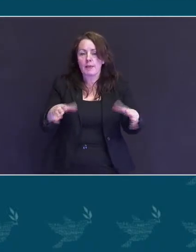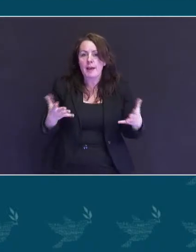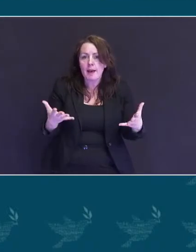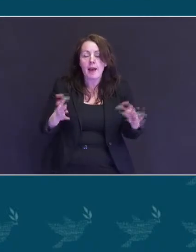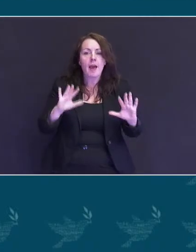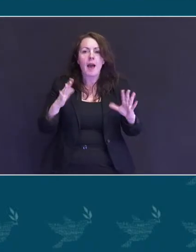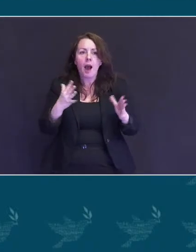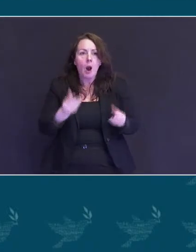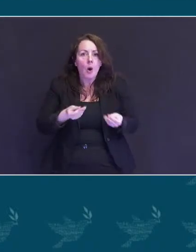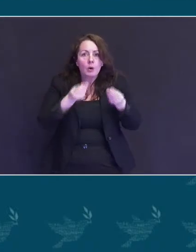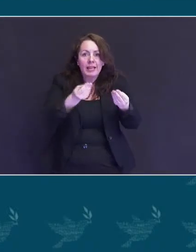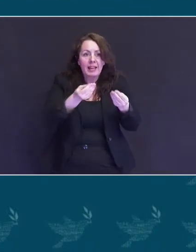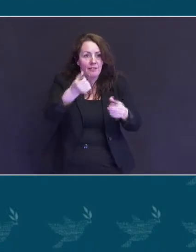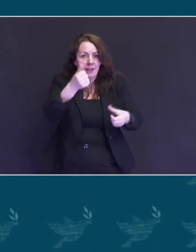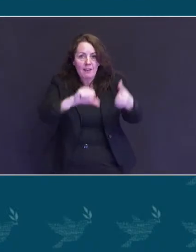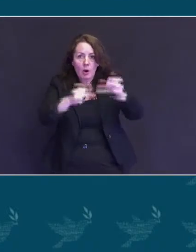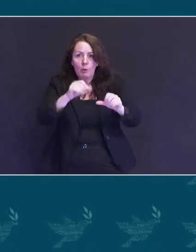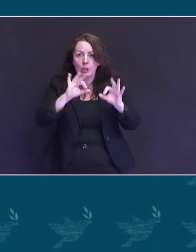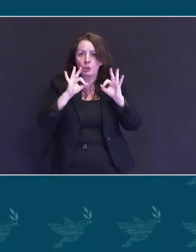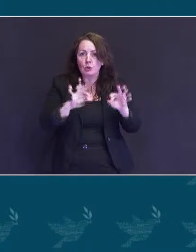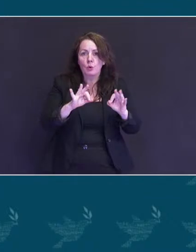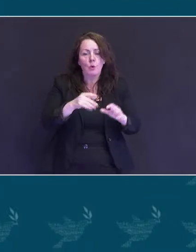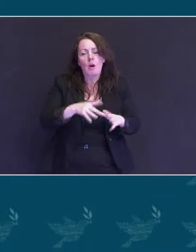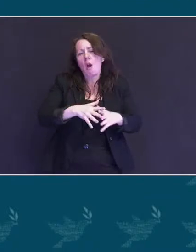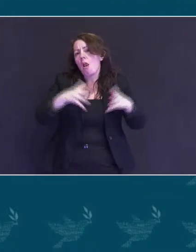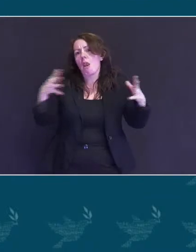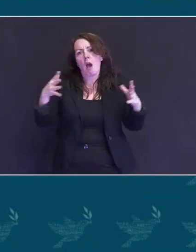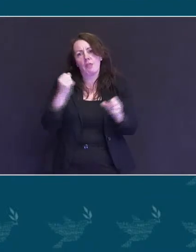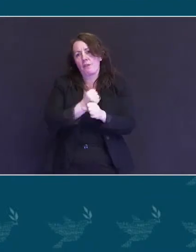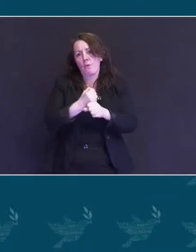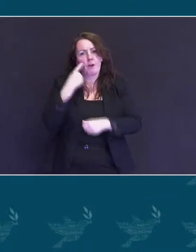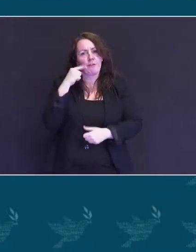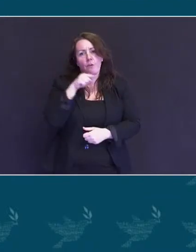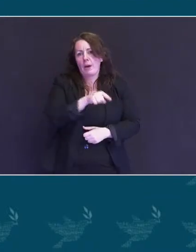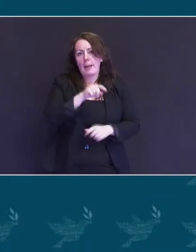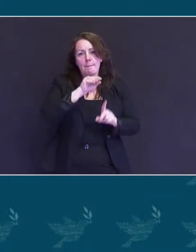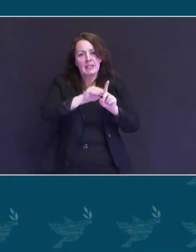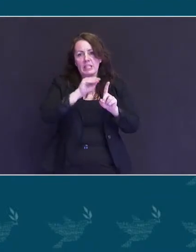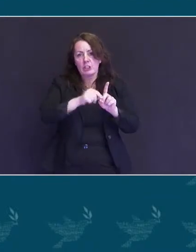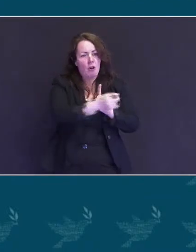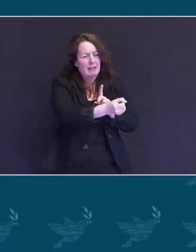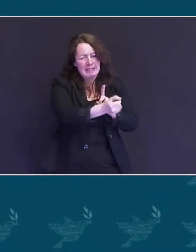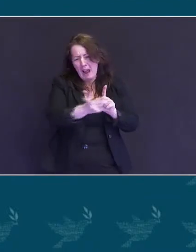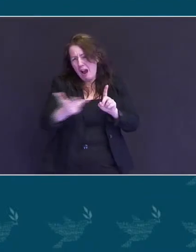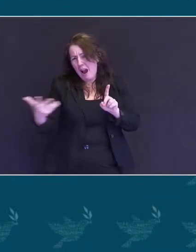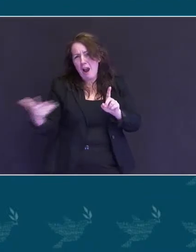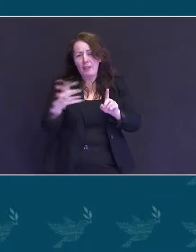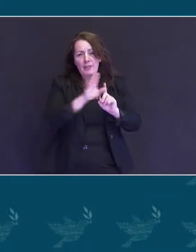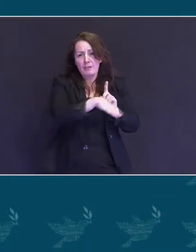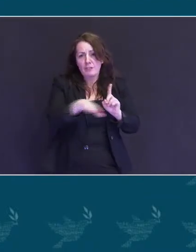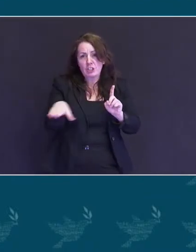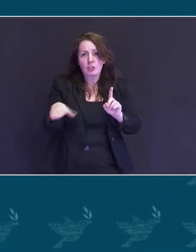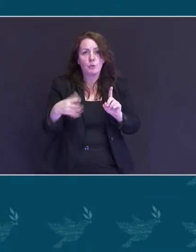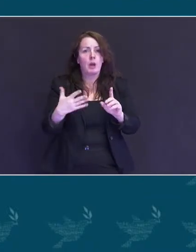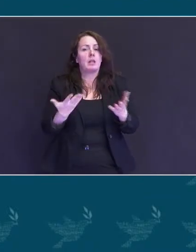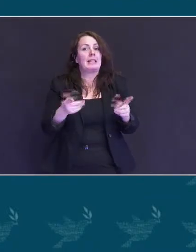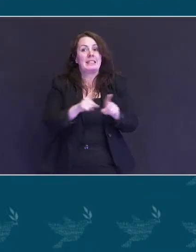have new curricula, and how does the teacher simply manage the work? There's much to